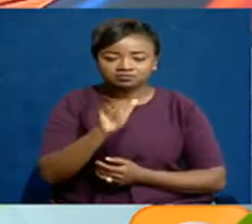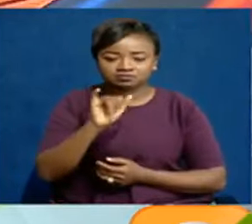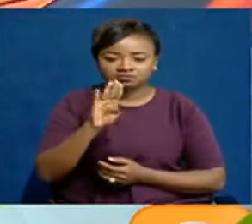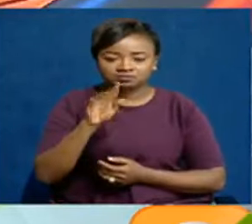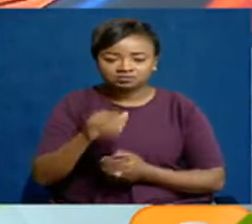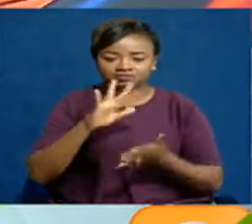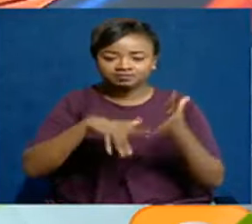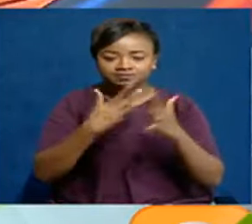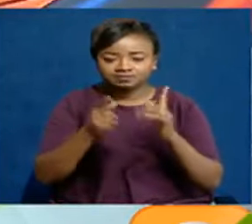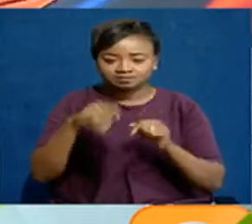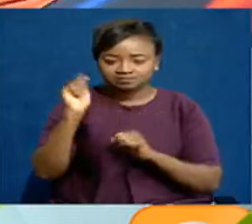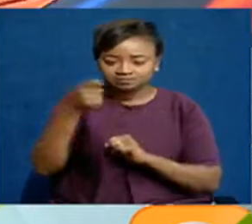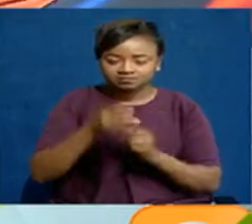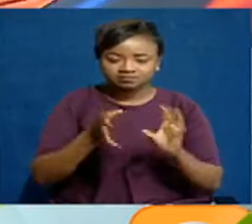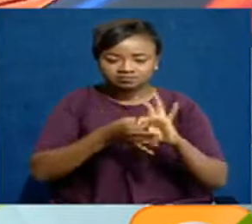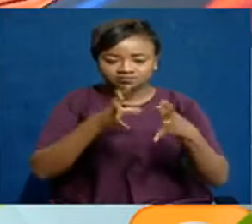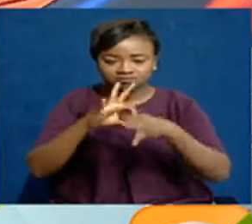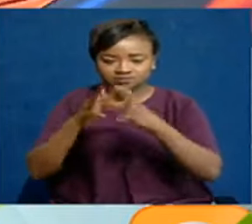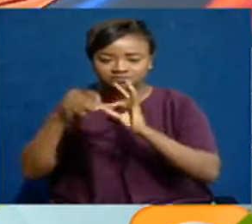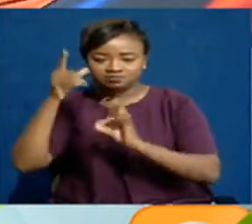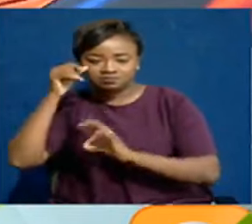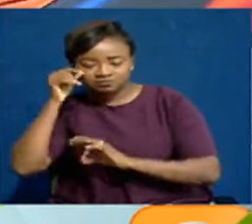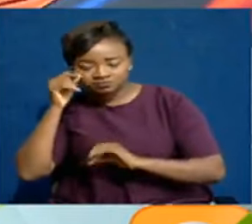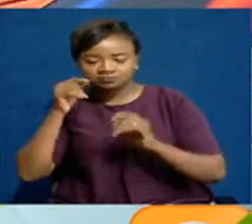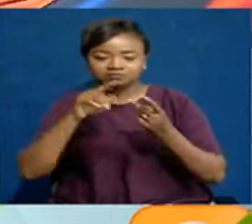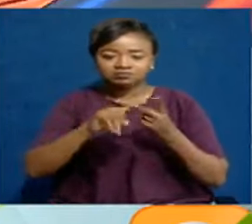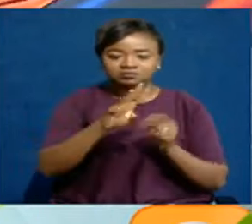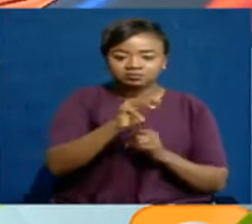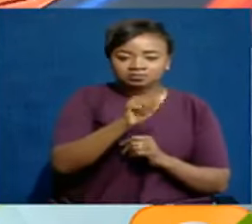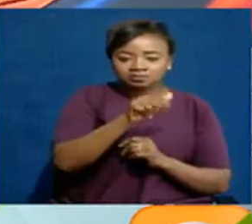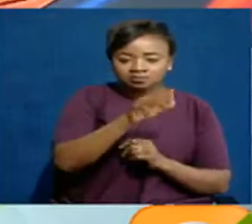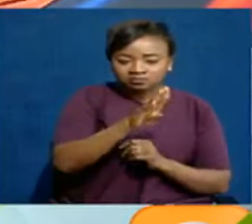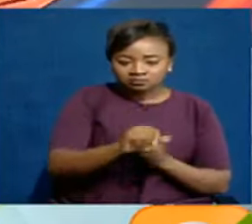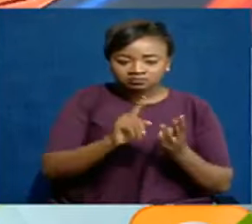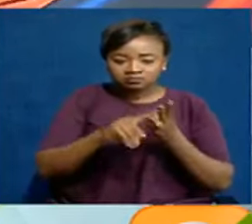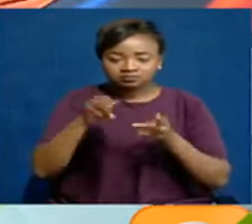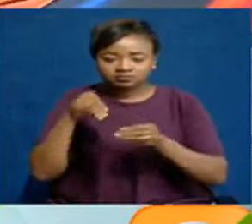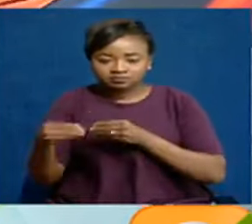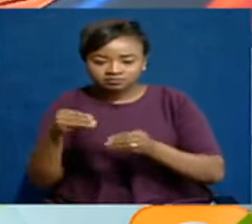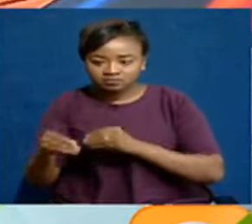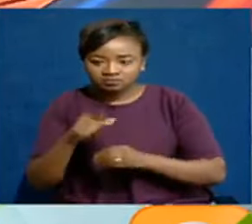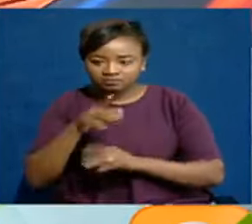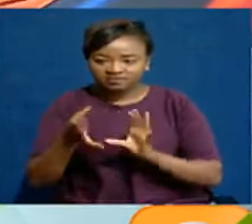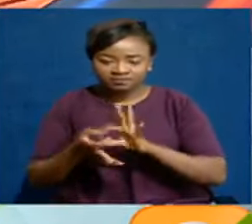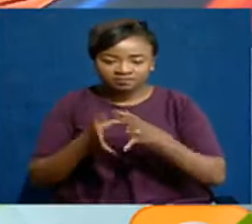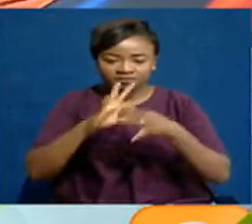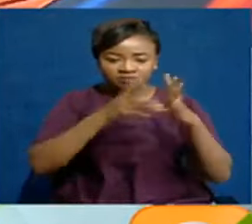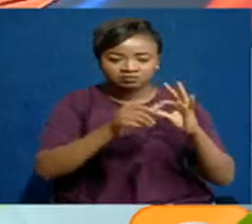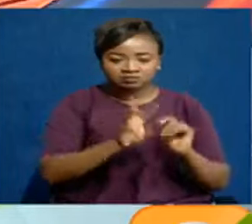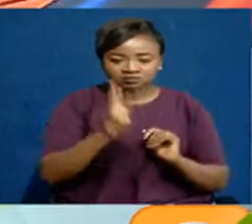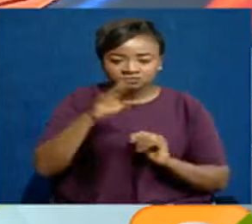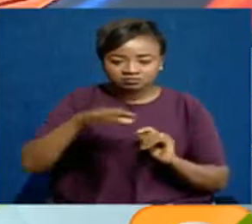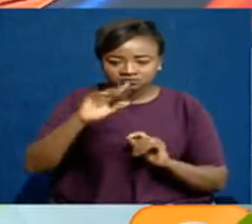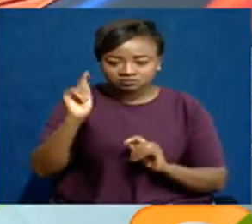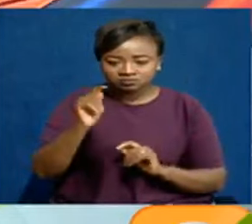Kenya, connecting Mombasa to Malaba and Busia. The long-distance fibre cable that runs to the western parts of the country is set